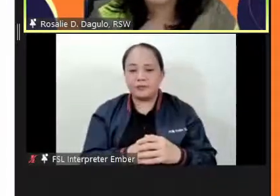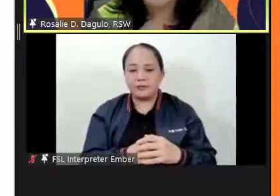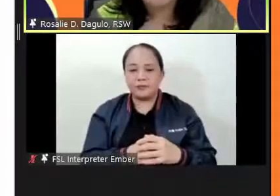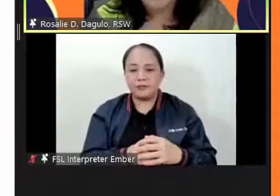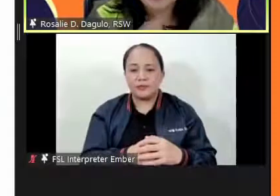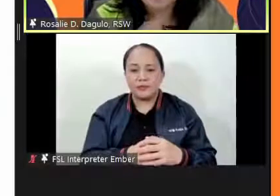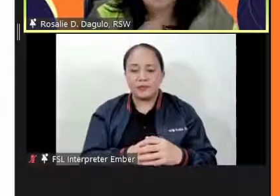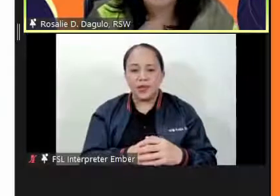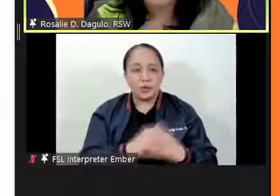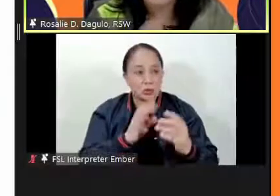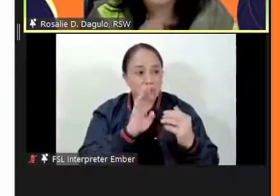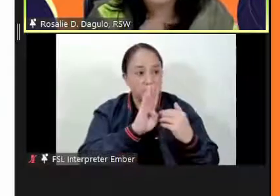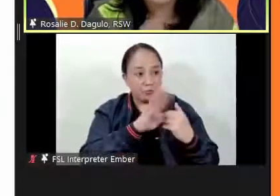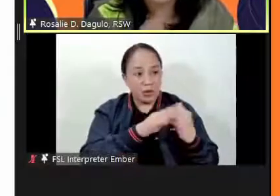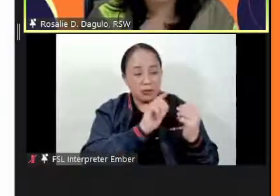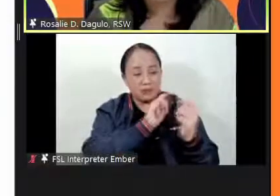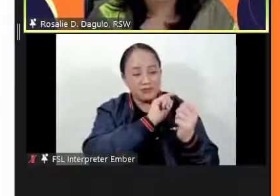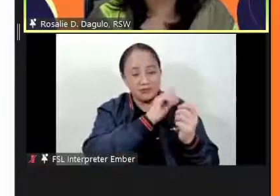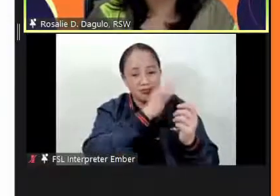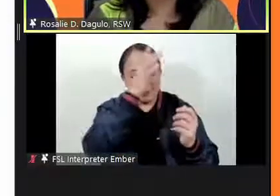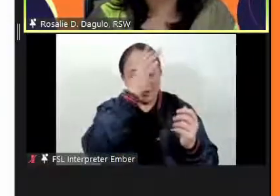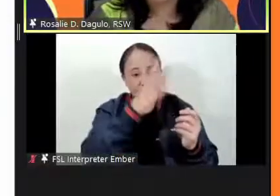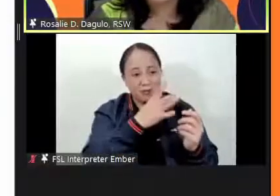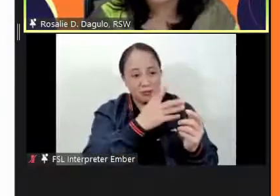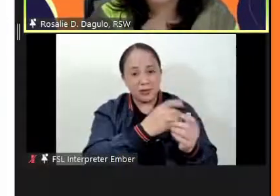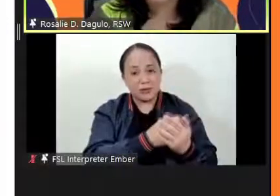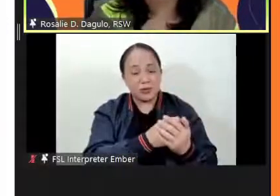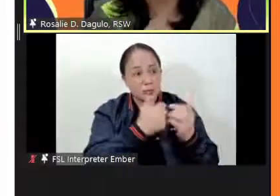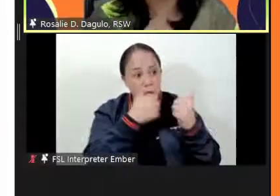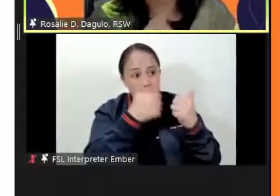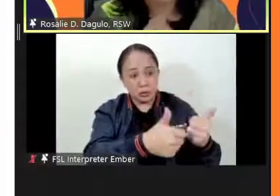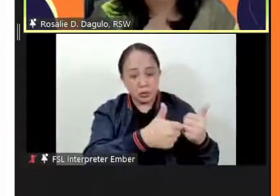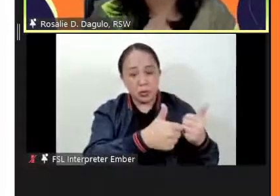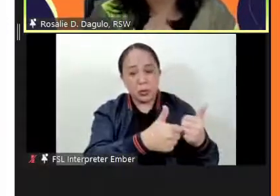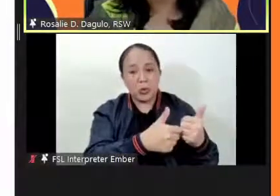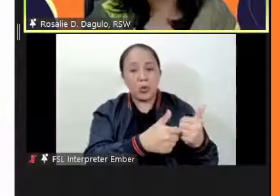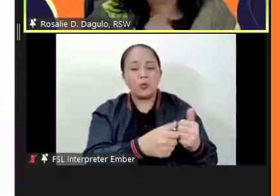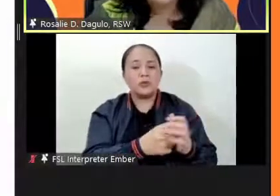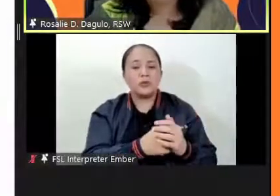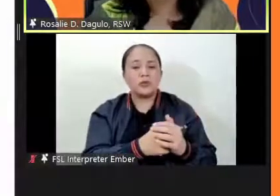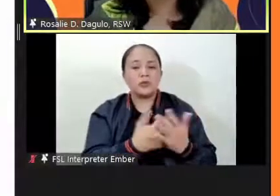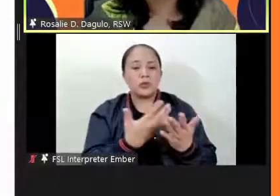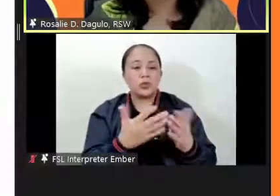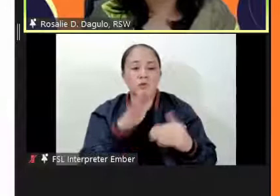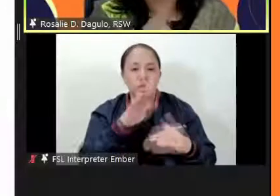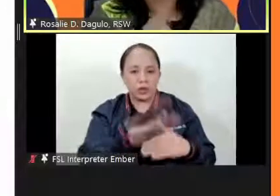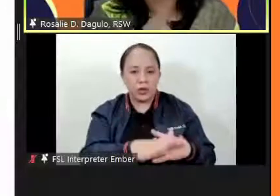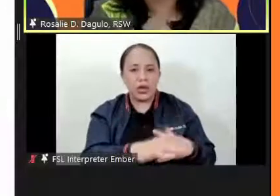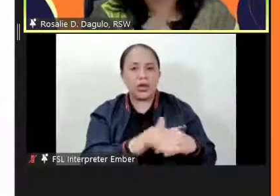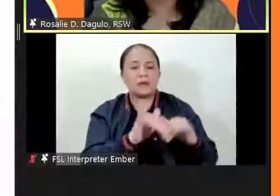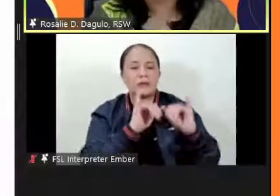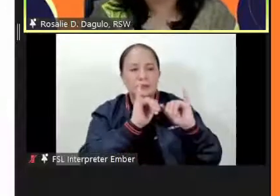the reunification is doing good, and therefore the child will be